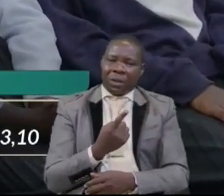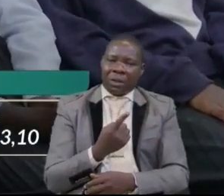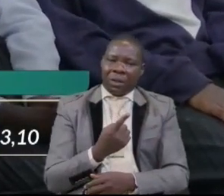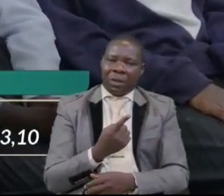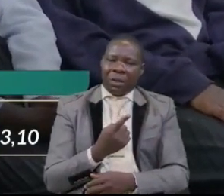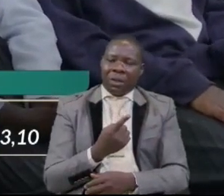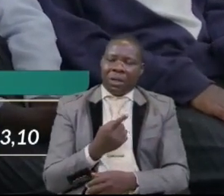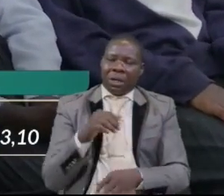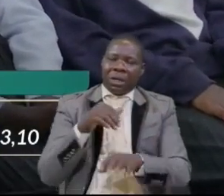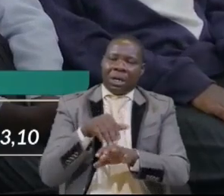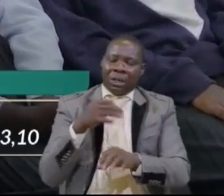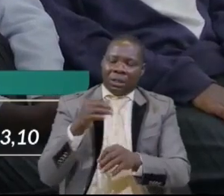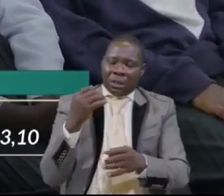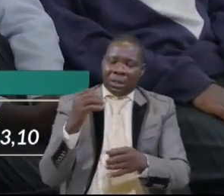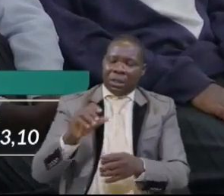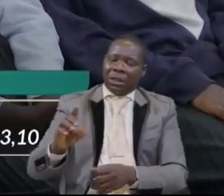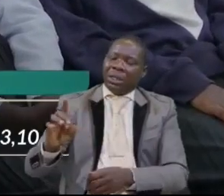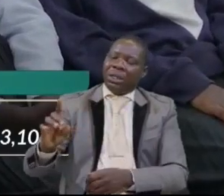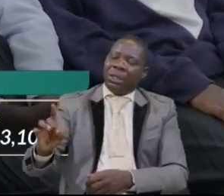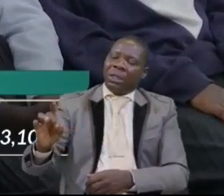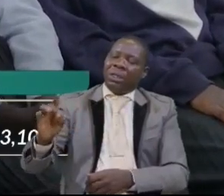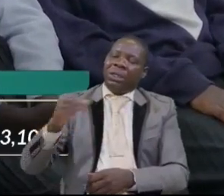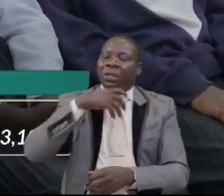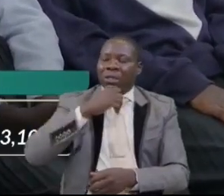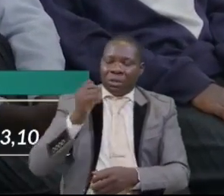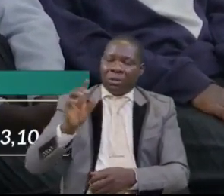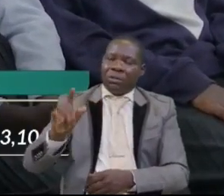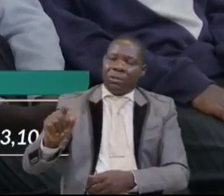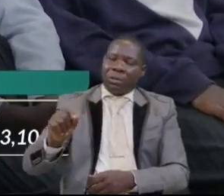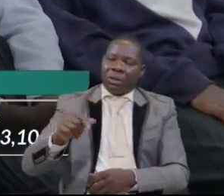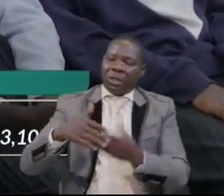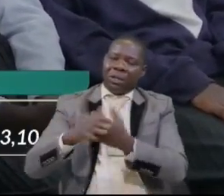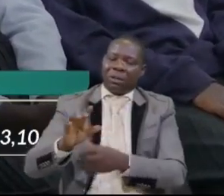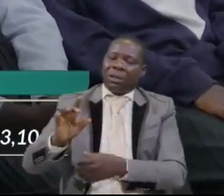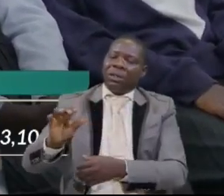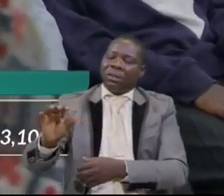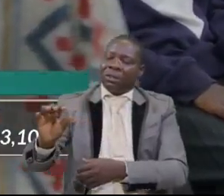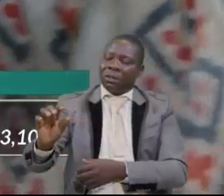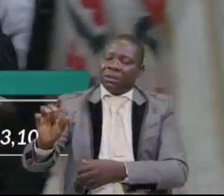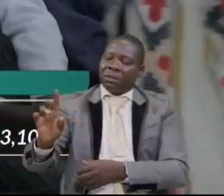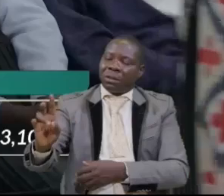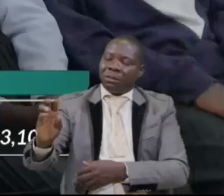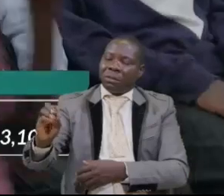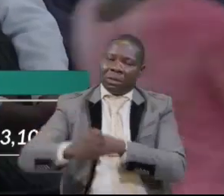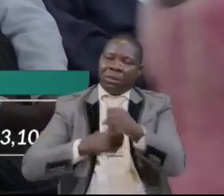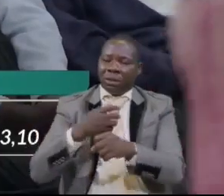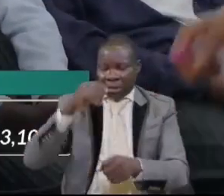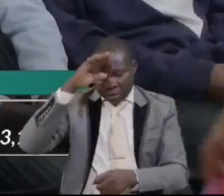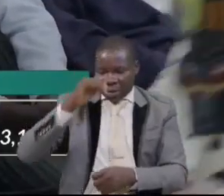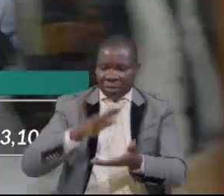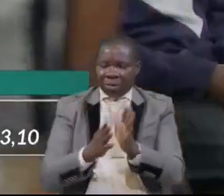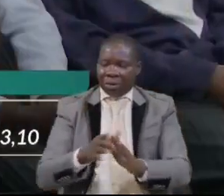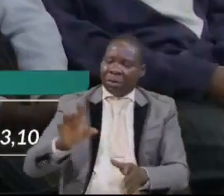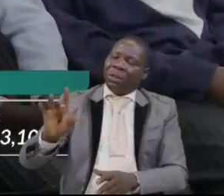after 170 years the man is now n and if you look at that it said